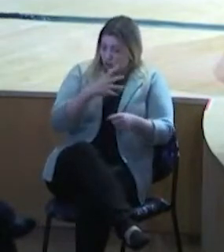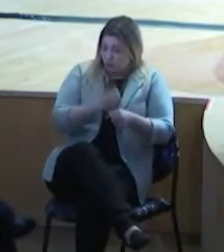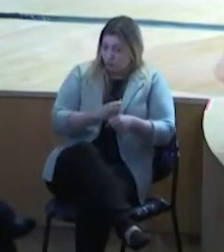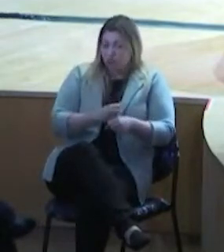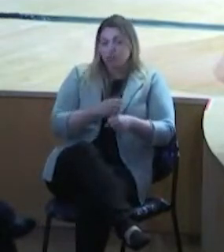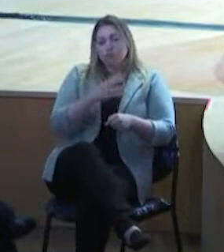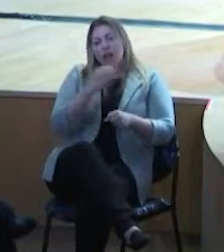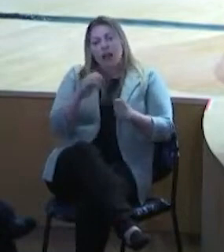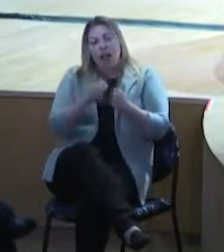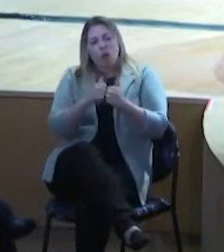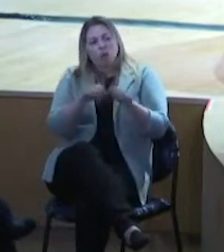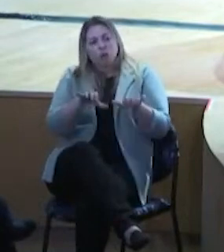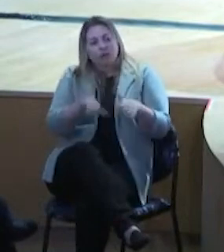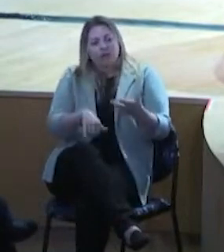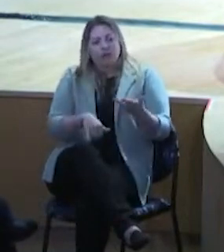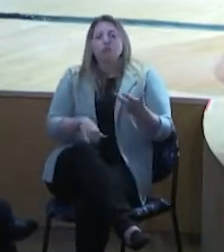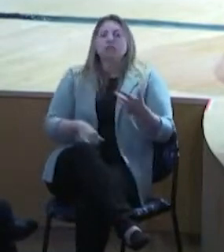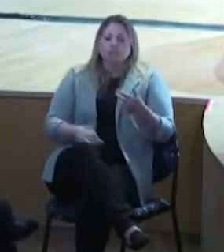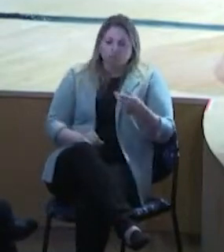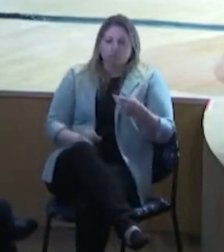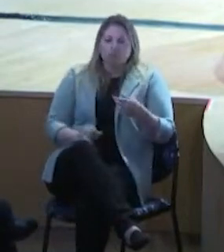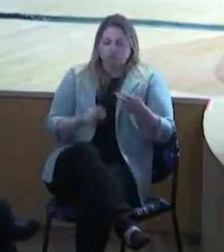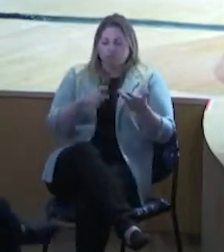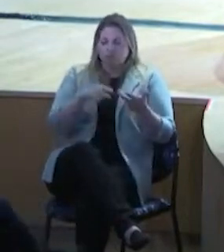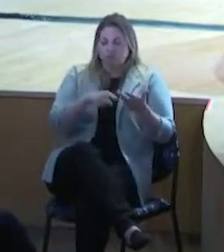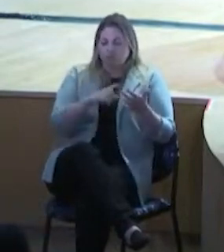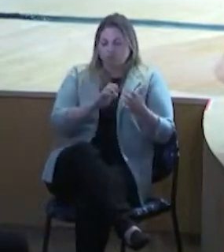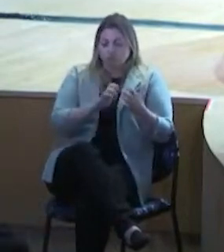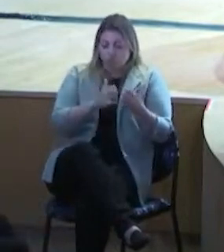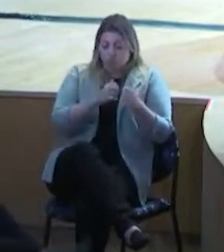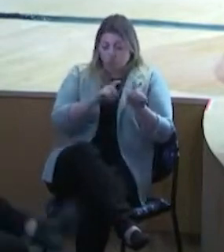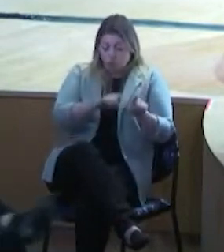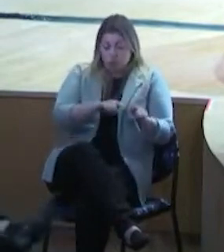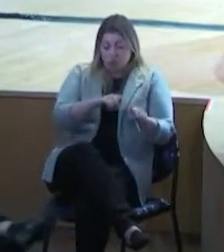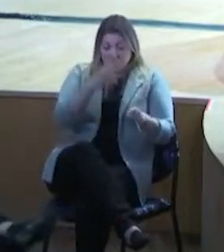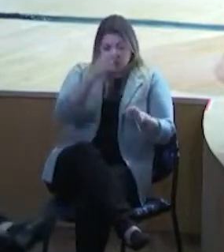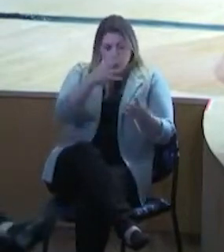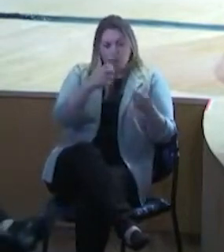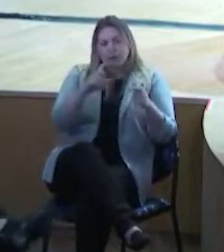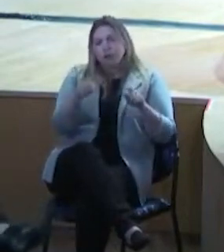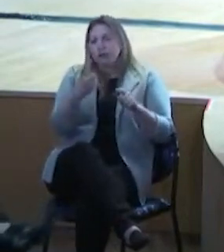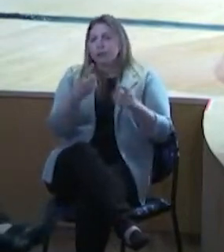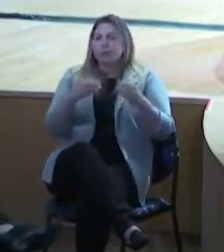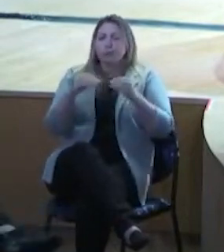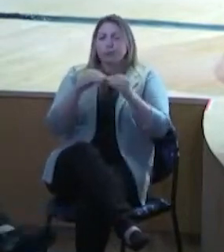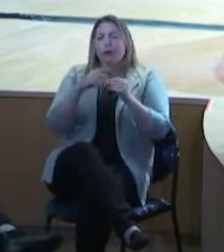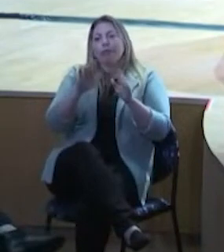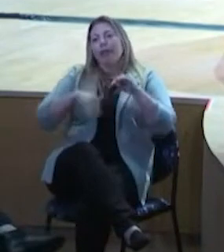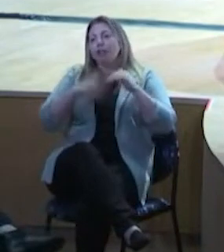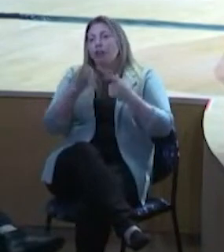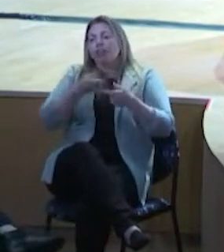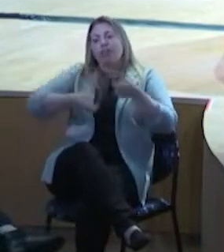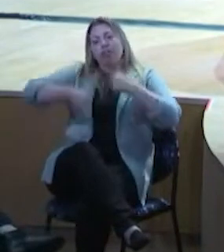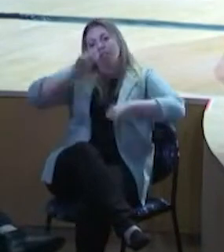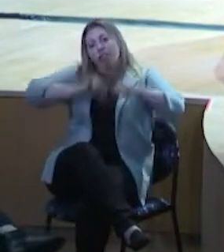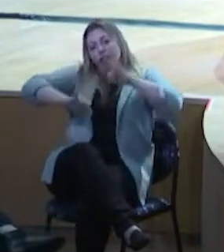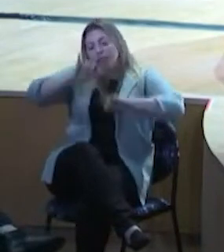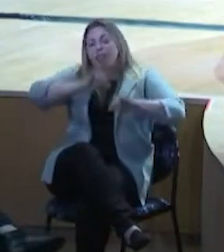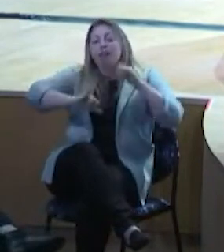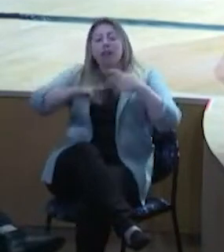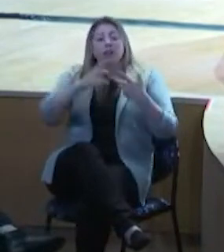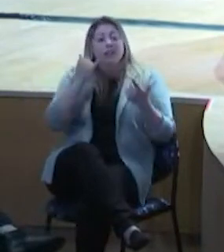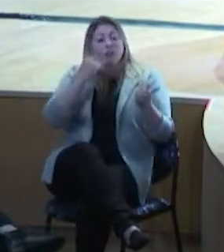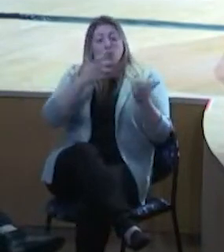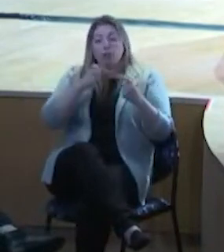And how can they do it? You know, when they how travel they to Mexico and they want to do more than just drinking, when they travel to Hawaii and they want to do more than just going to the